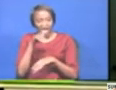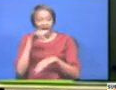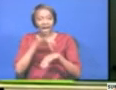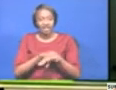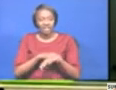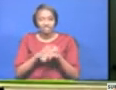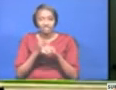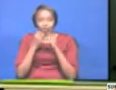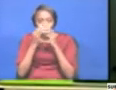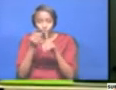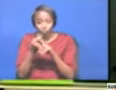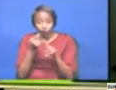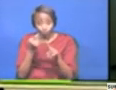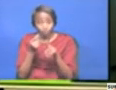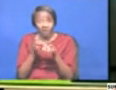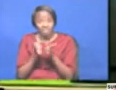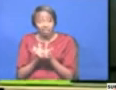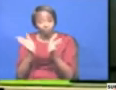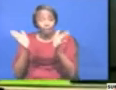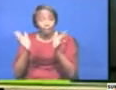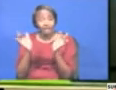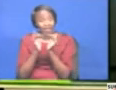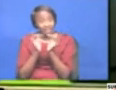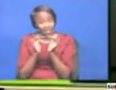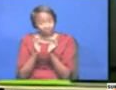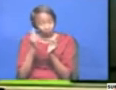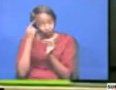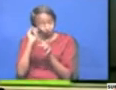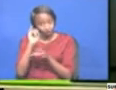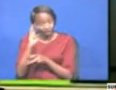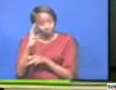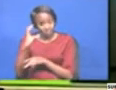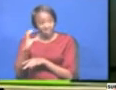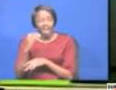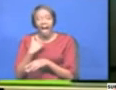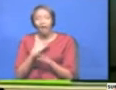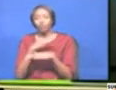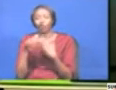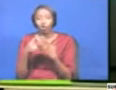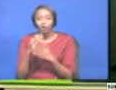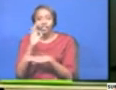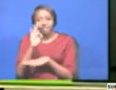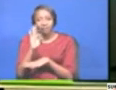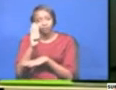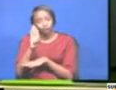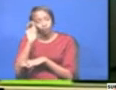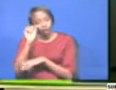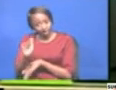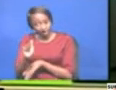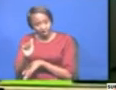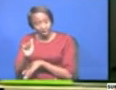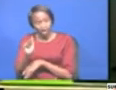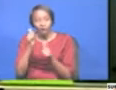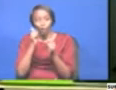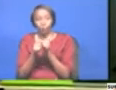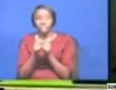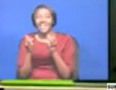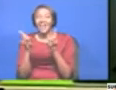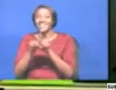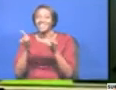portal. The public portal has the Form 34S, which are the same forms